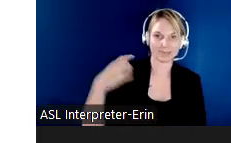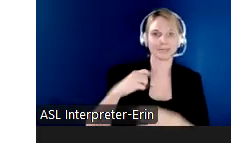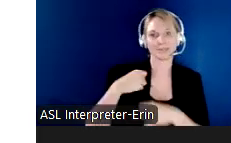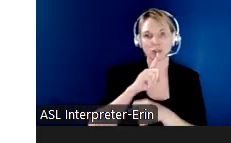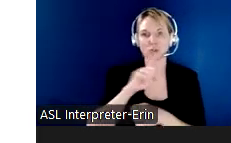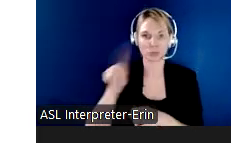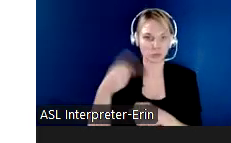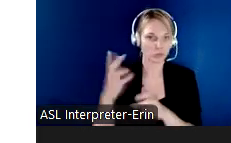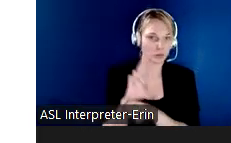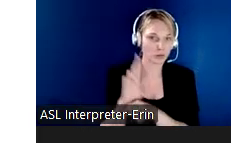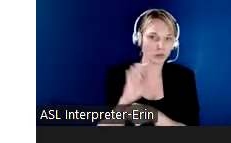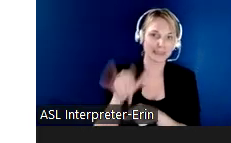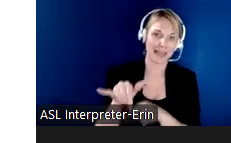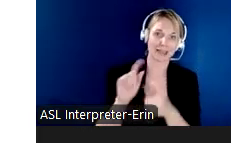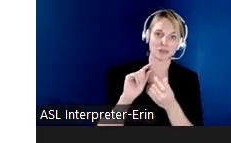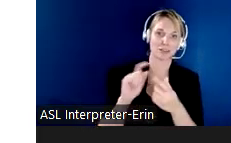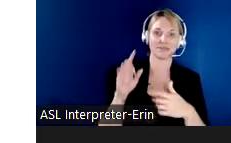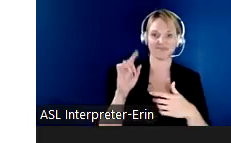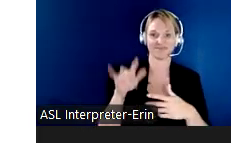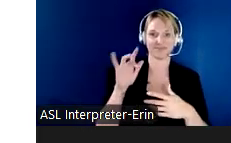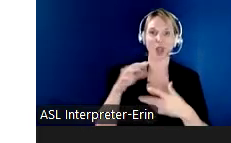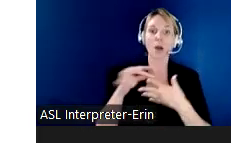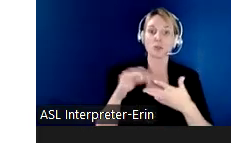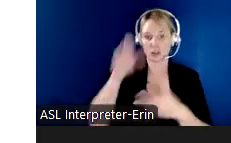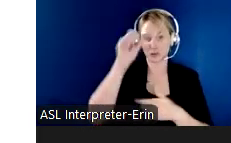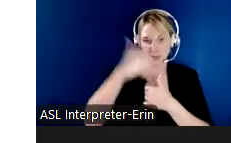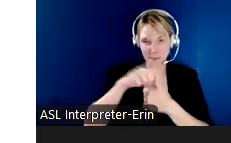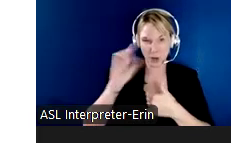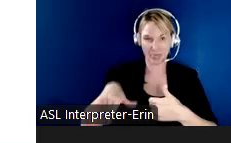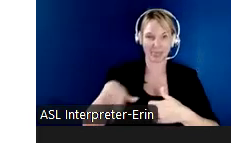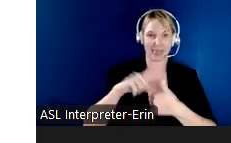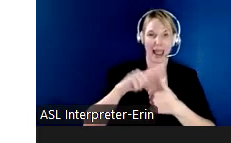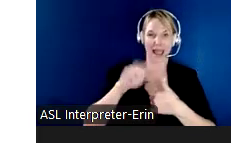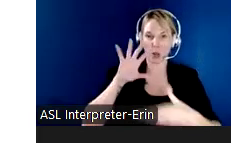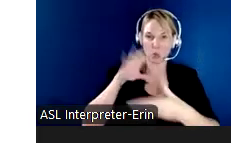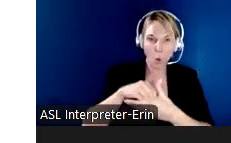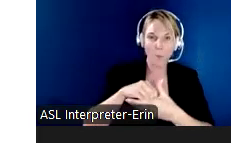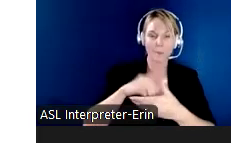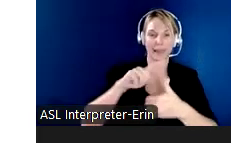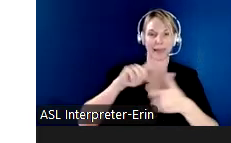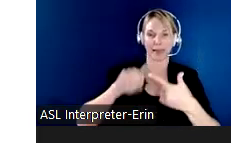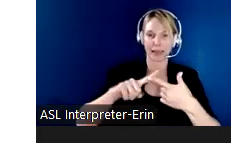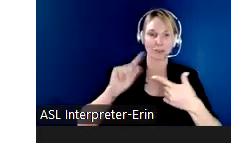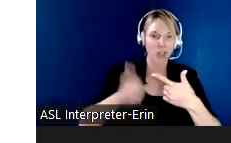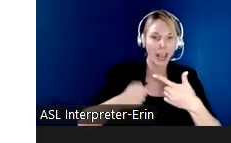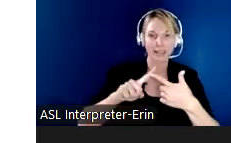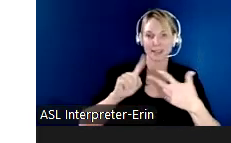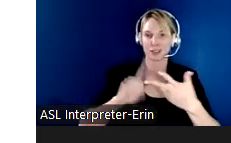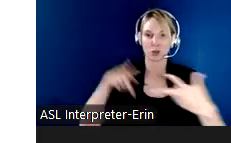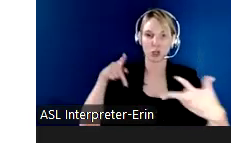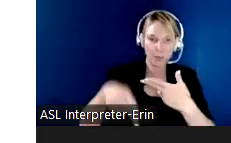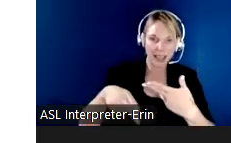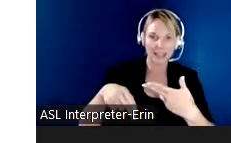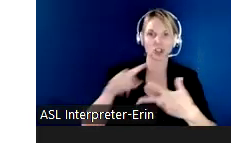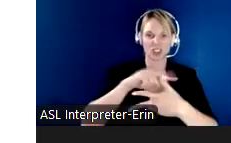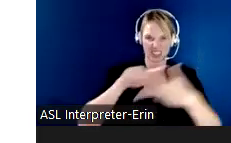enrollment change in status or termination forms option from the drop menu. Uh, if you pick a different type, it's